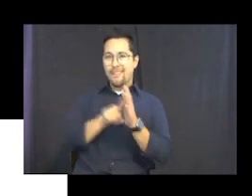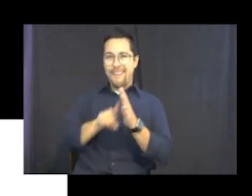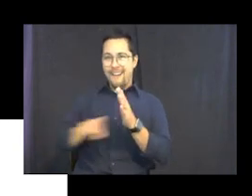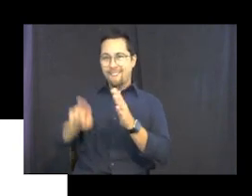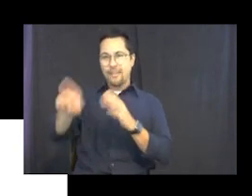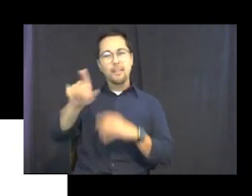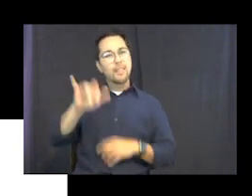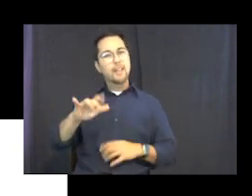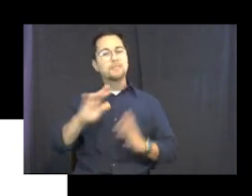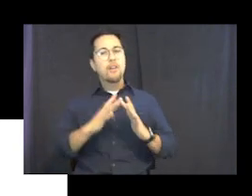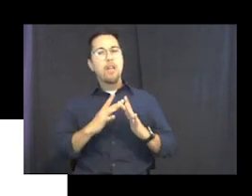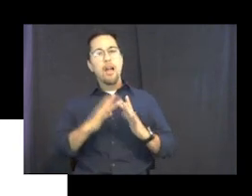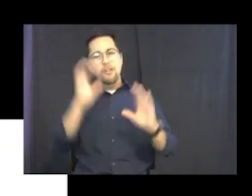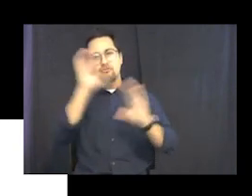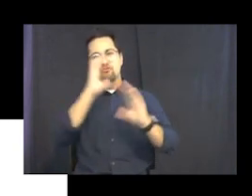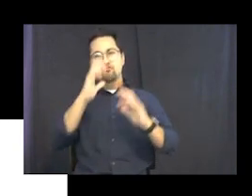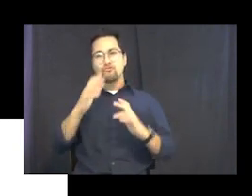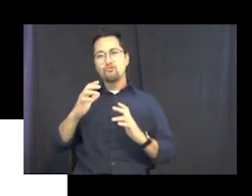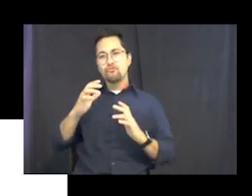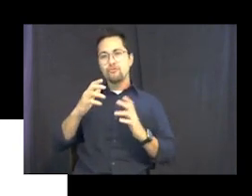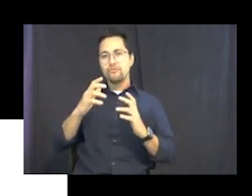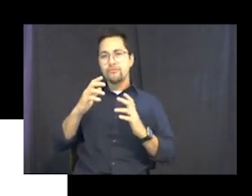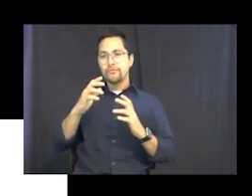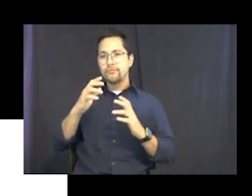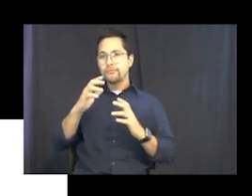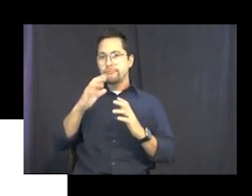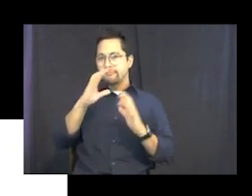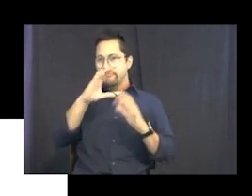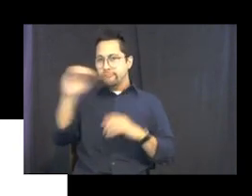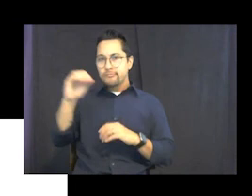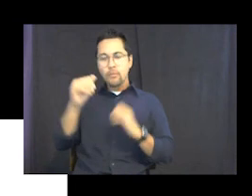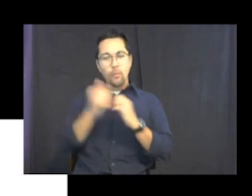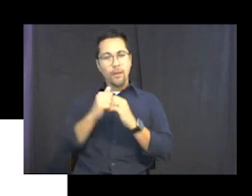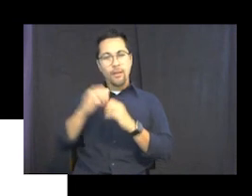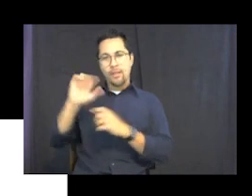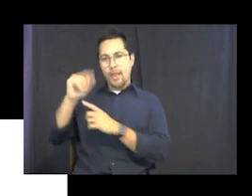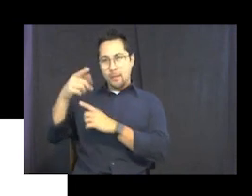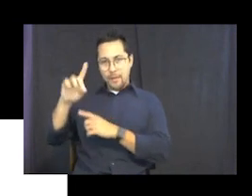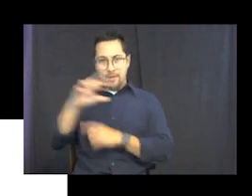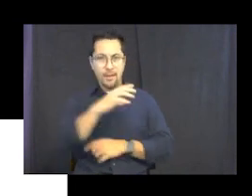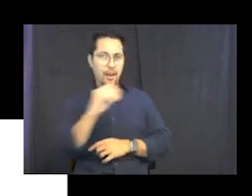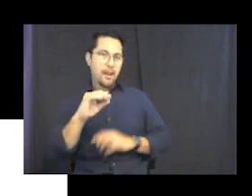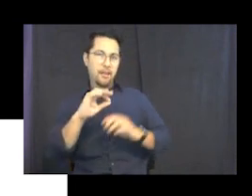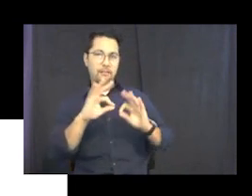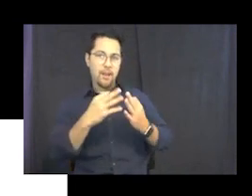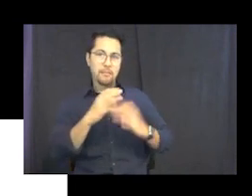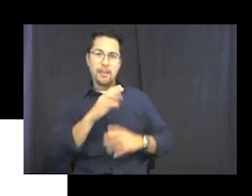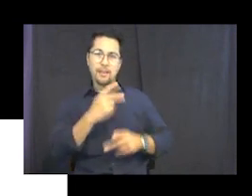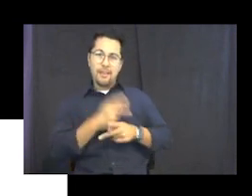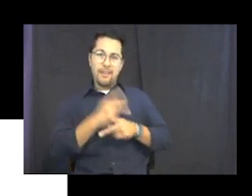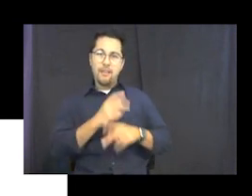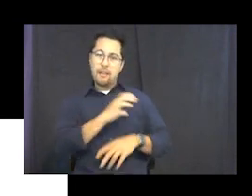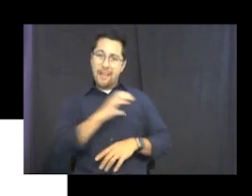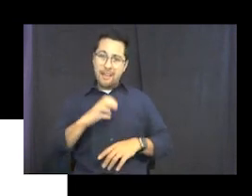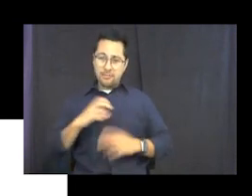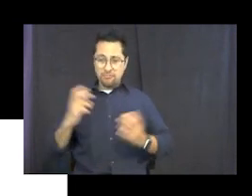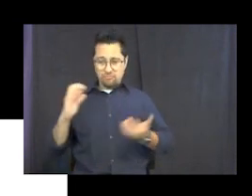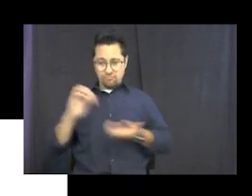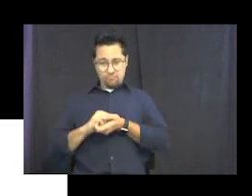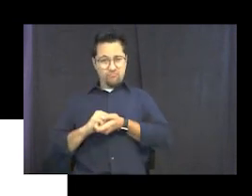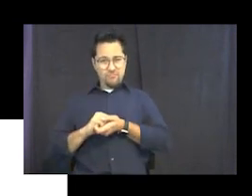search engine made in collaboration with APD and the Family Care Council. Kind of